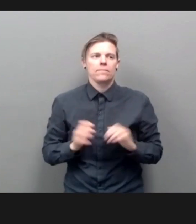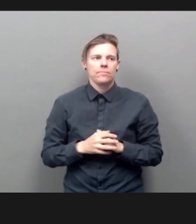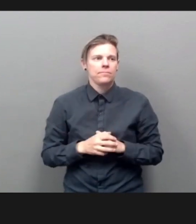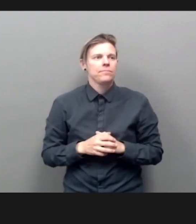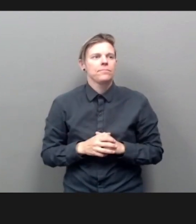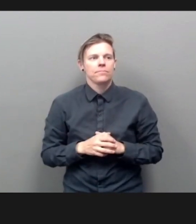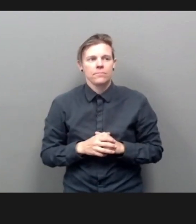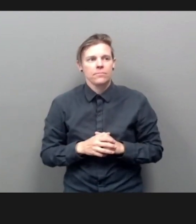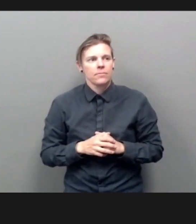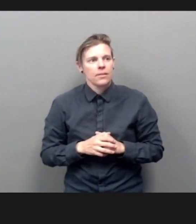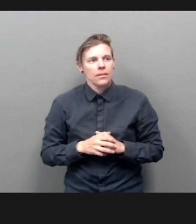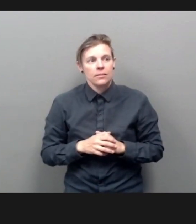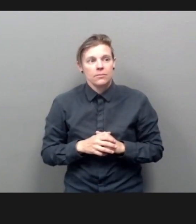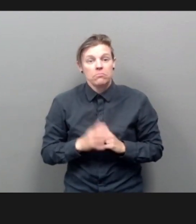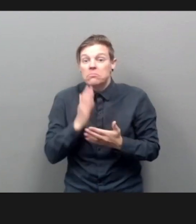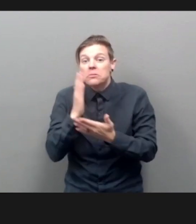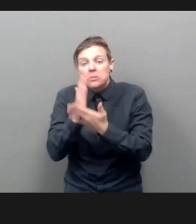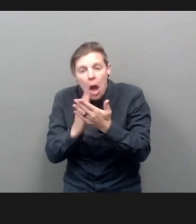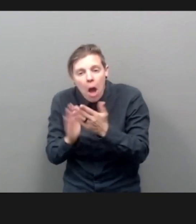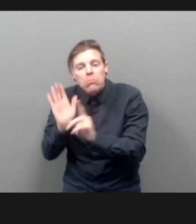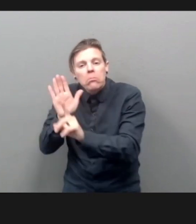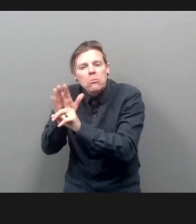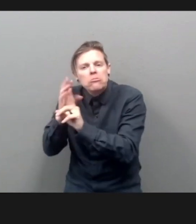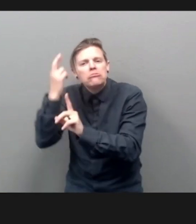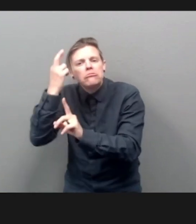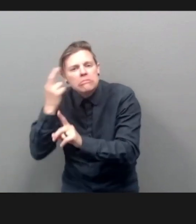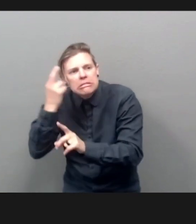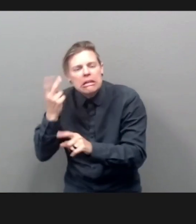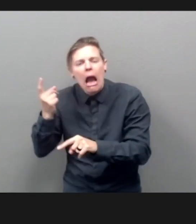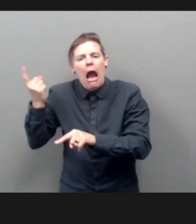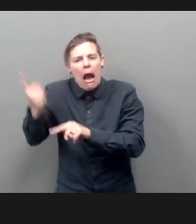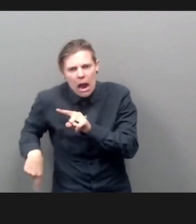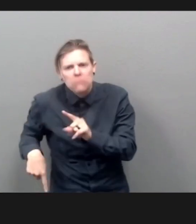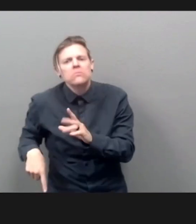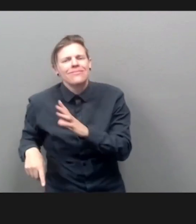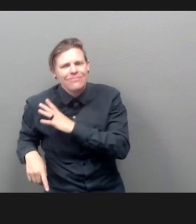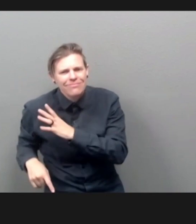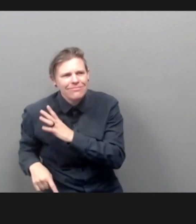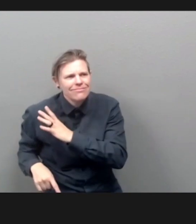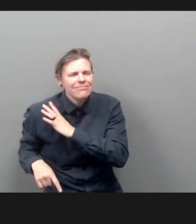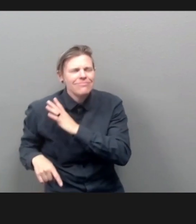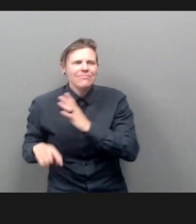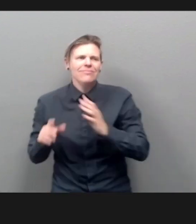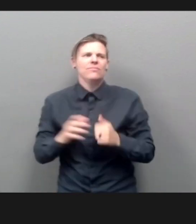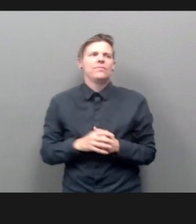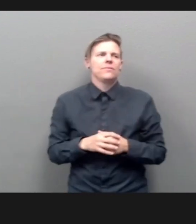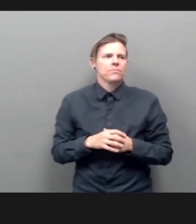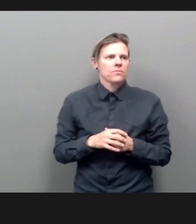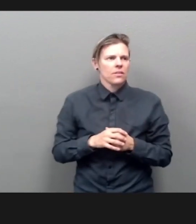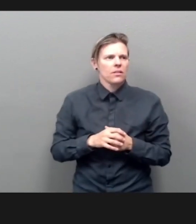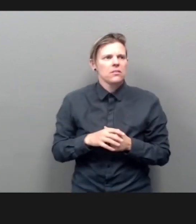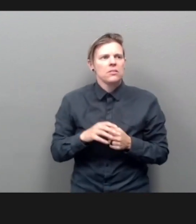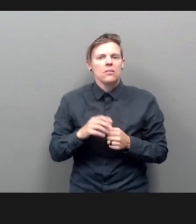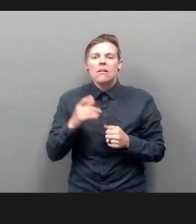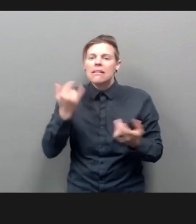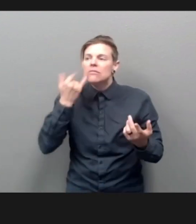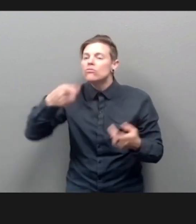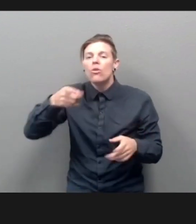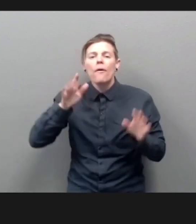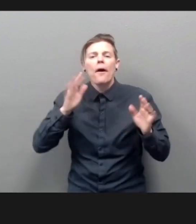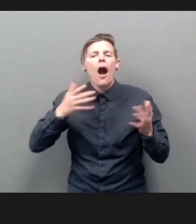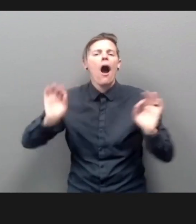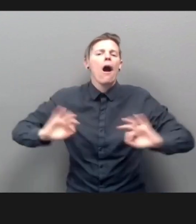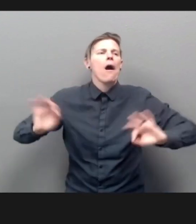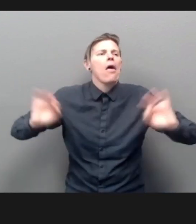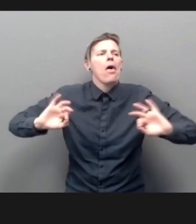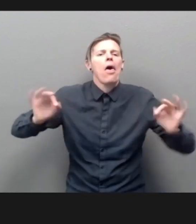against COVID-19. We think that moving around, that tourism, that all of these